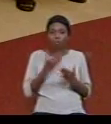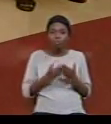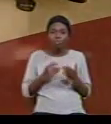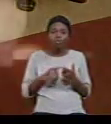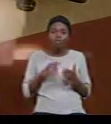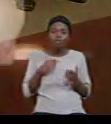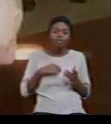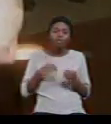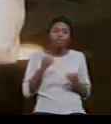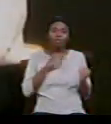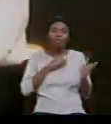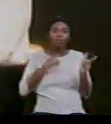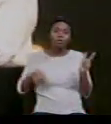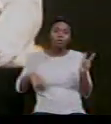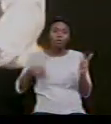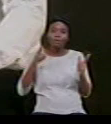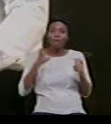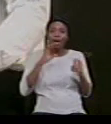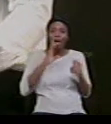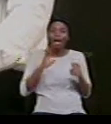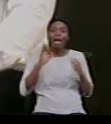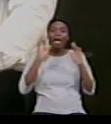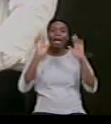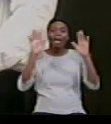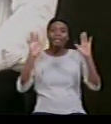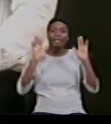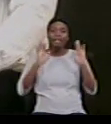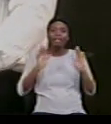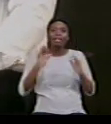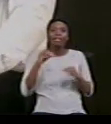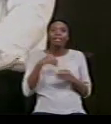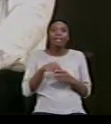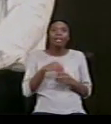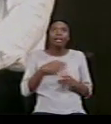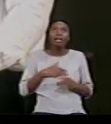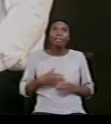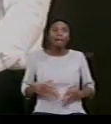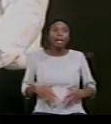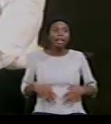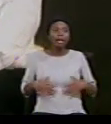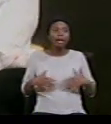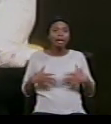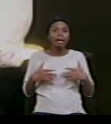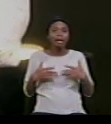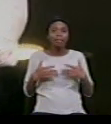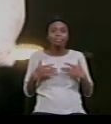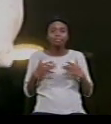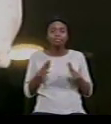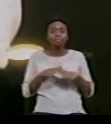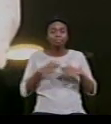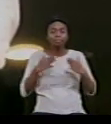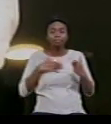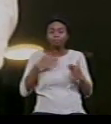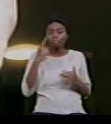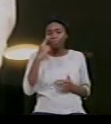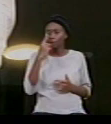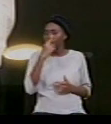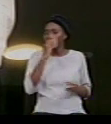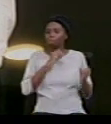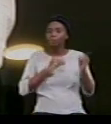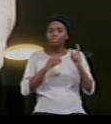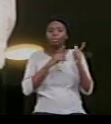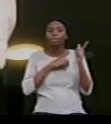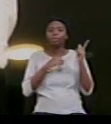So good to me, oh Lord, you are excellent. Open my eyes,